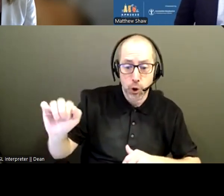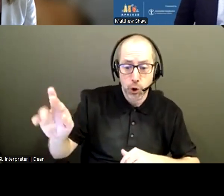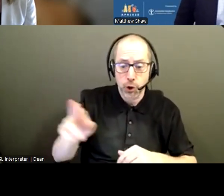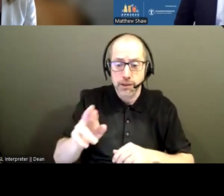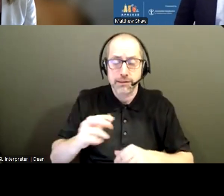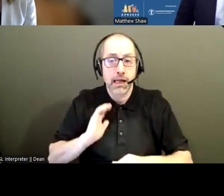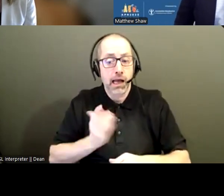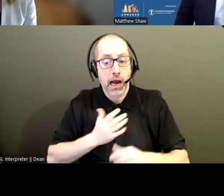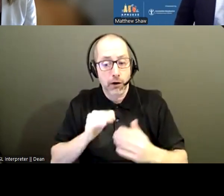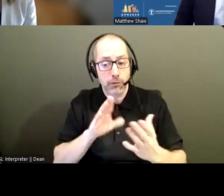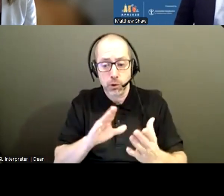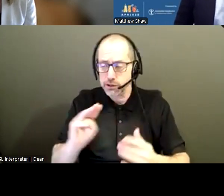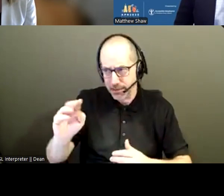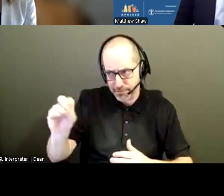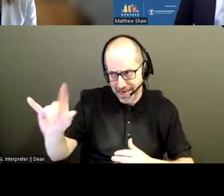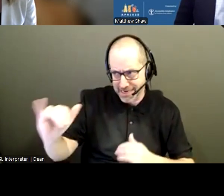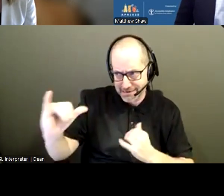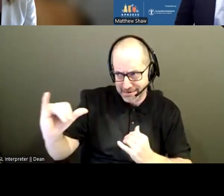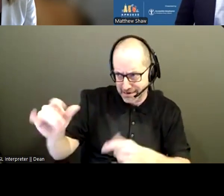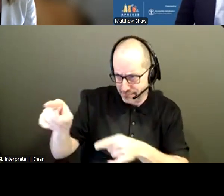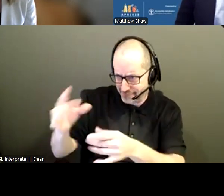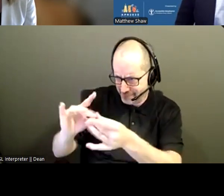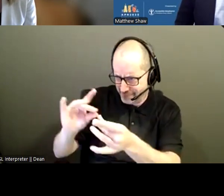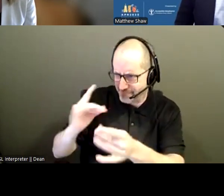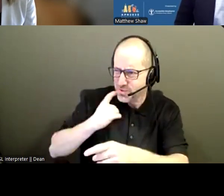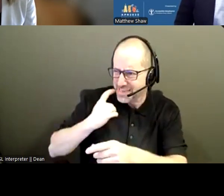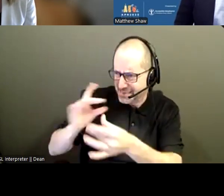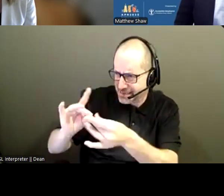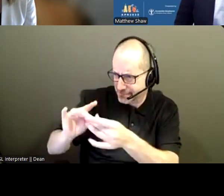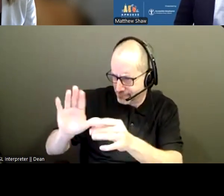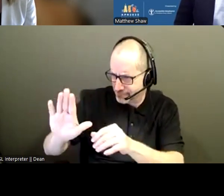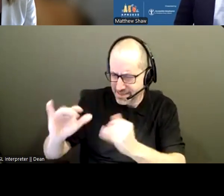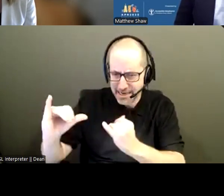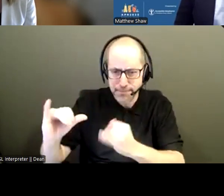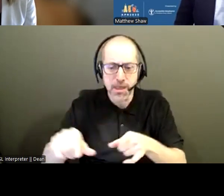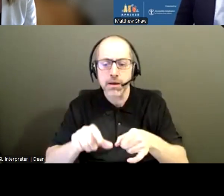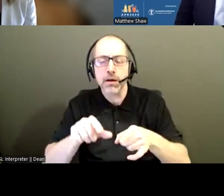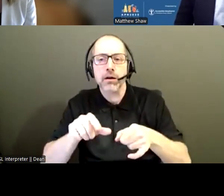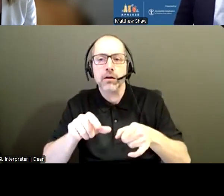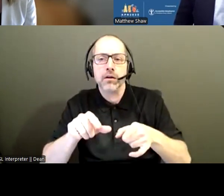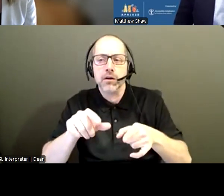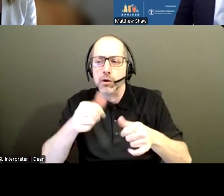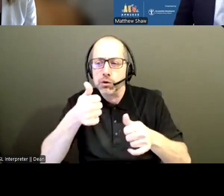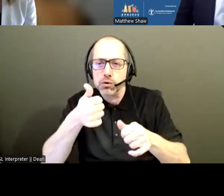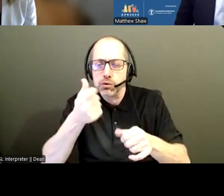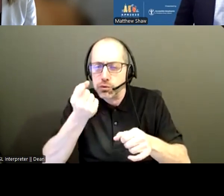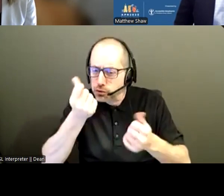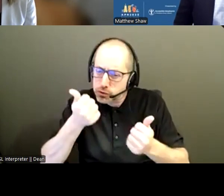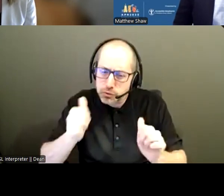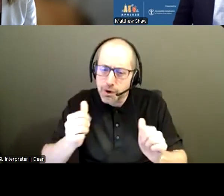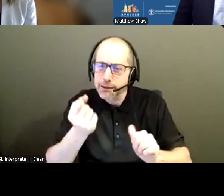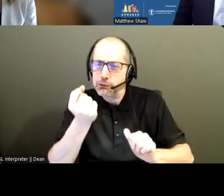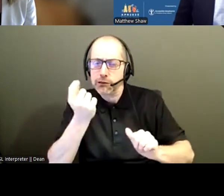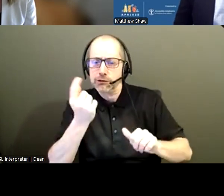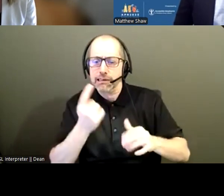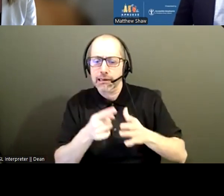historically, and Mandy, you touched on this earlier, of really trying to understand the metrics that people are